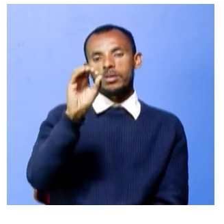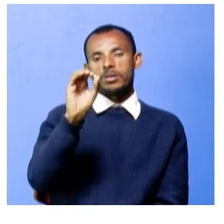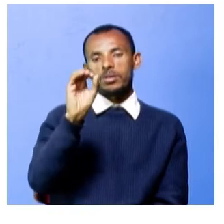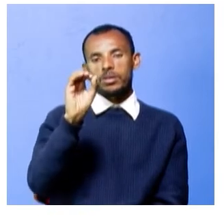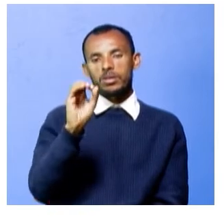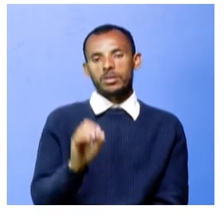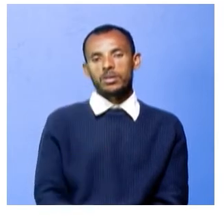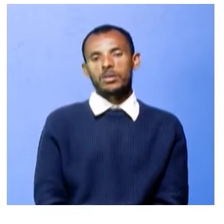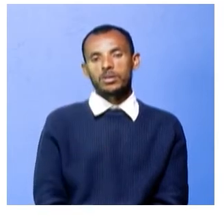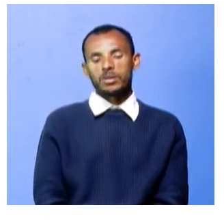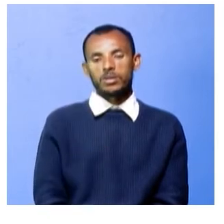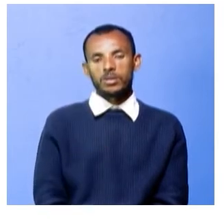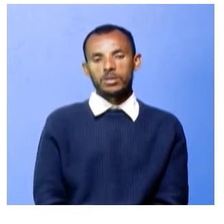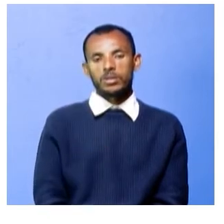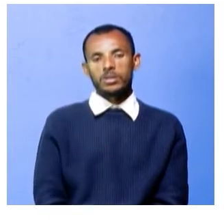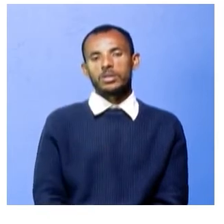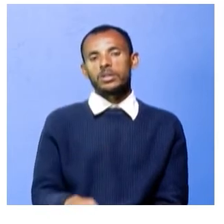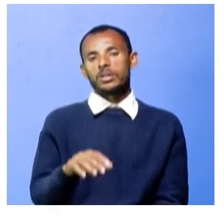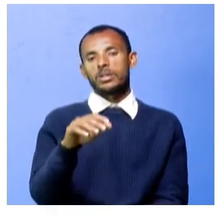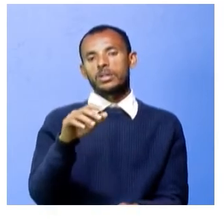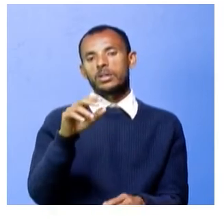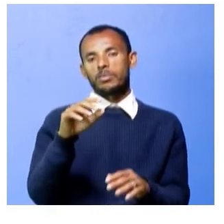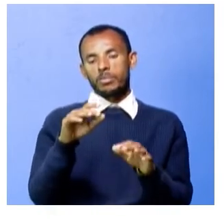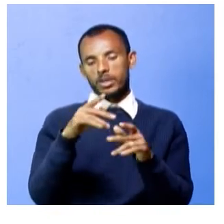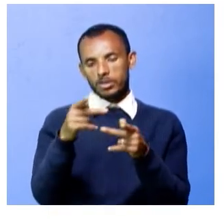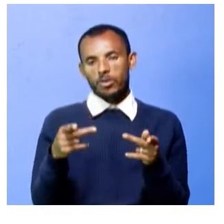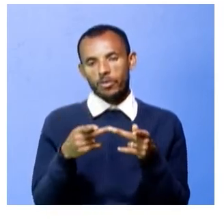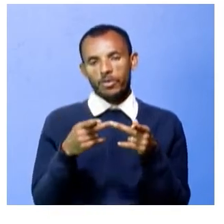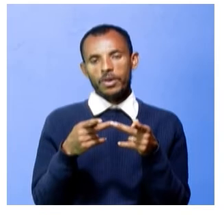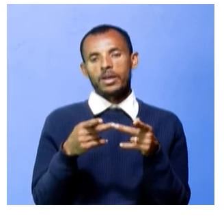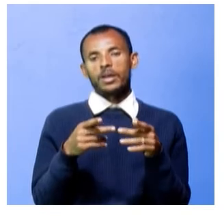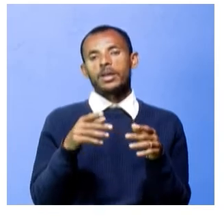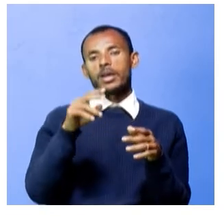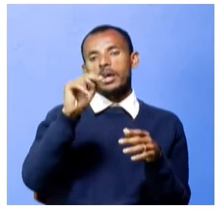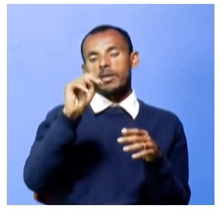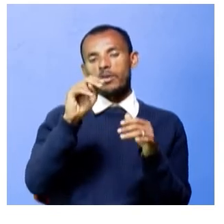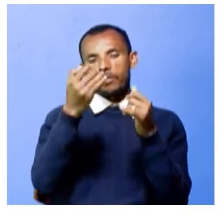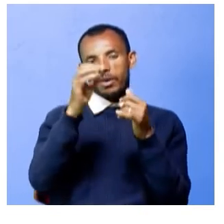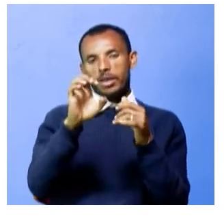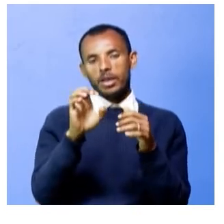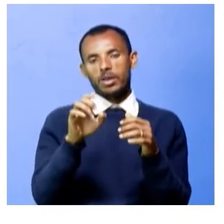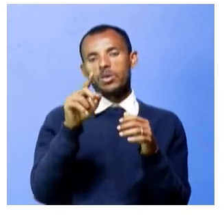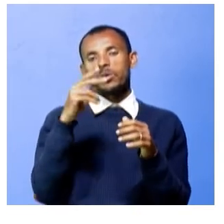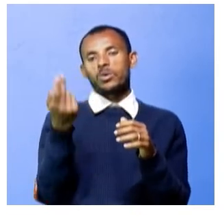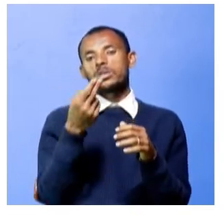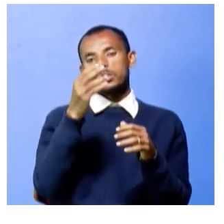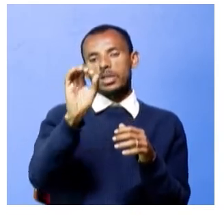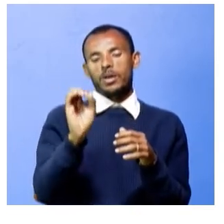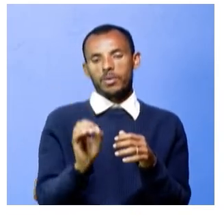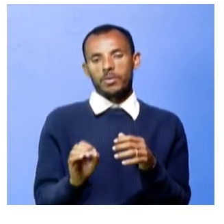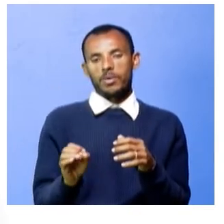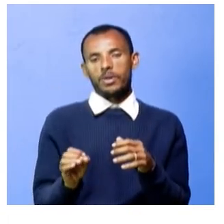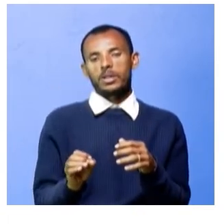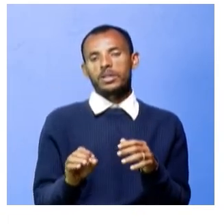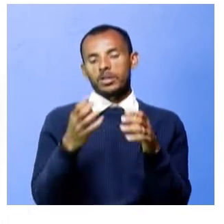in this case is 0. So in place of N of E, you can substitute 0. So